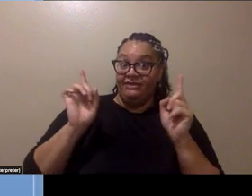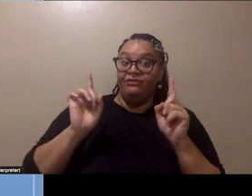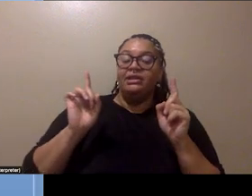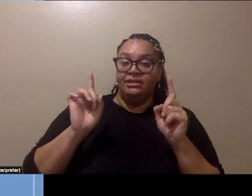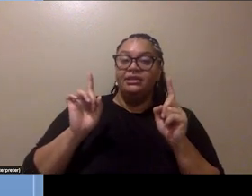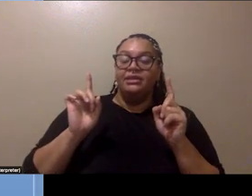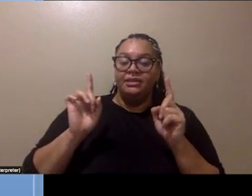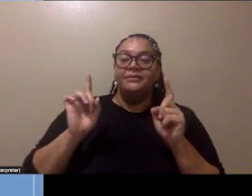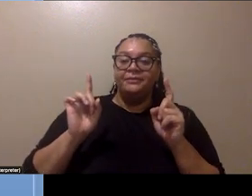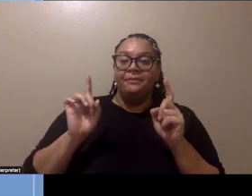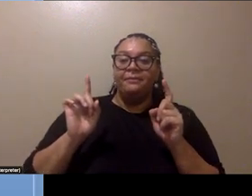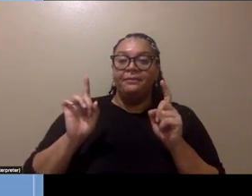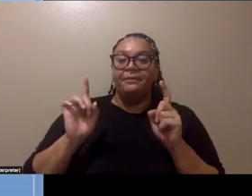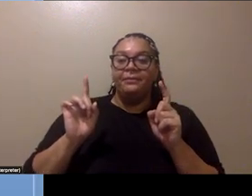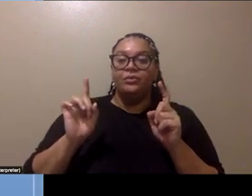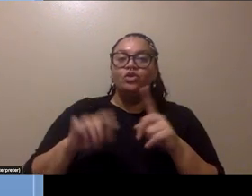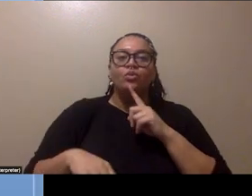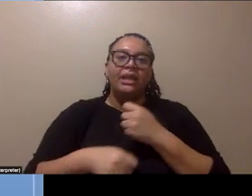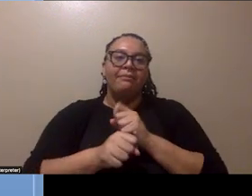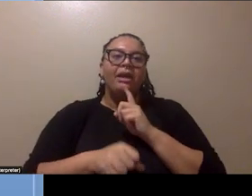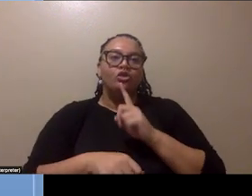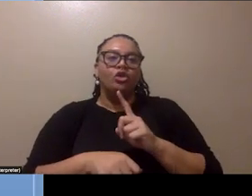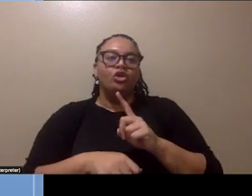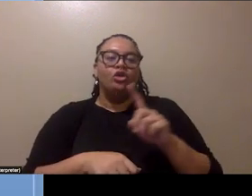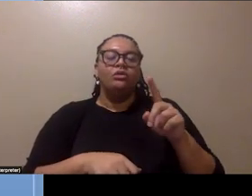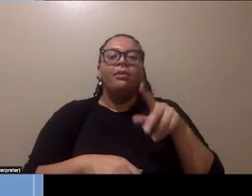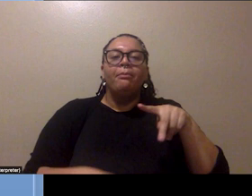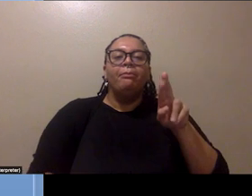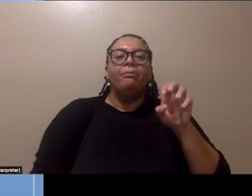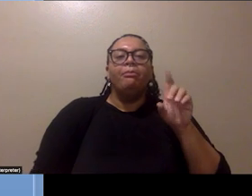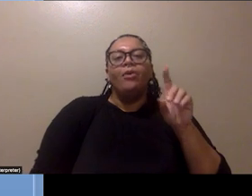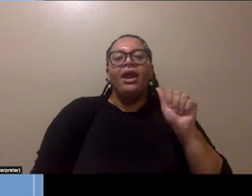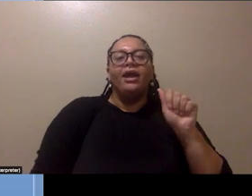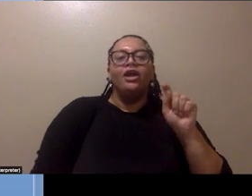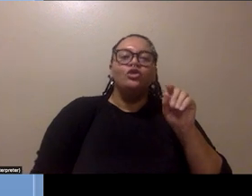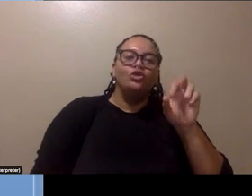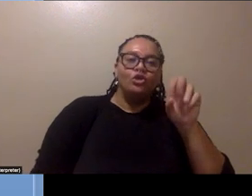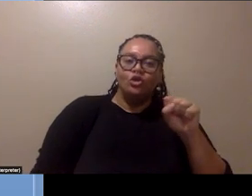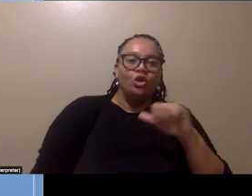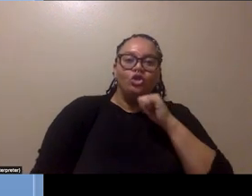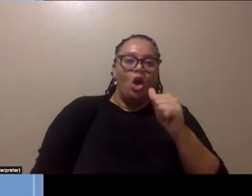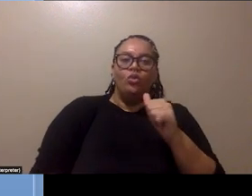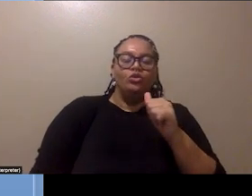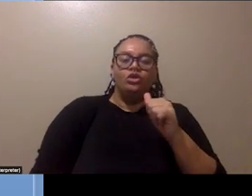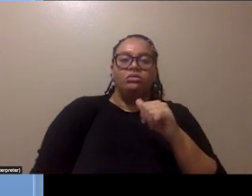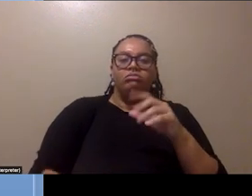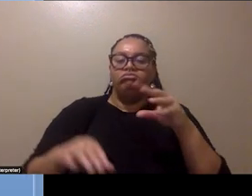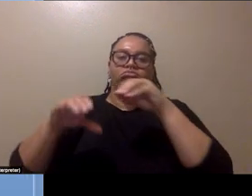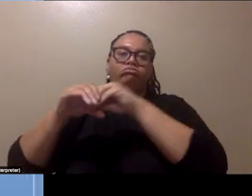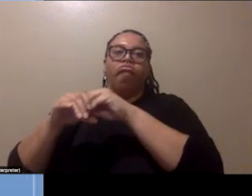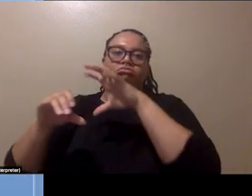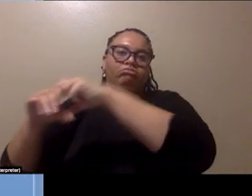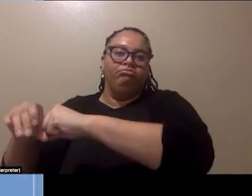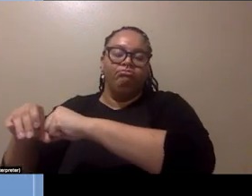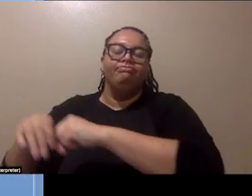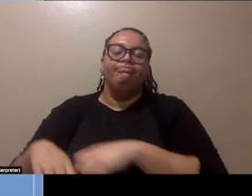multiple before they pick one. Sometimes they'll create multiple to throw off predators and things like that. So there's a lot more strategy that goes into their